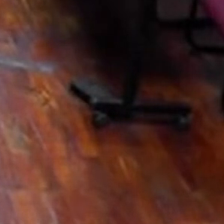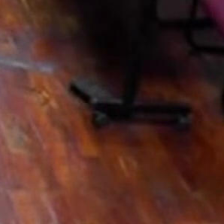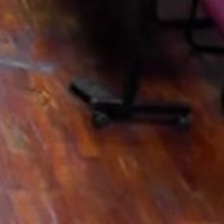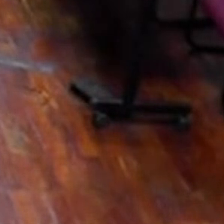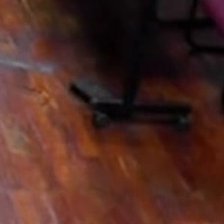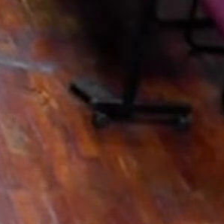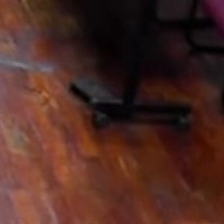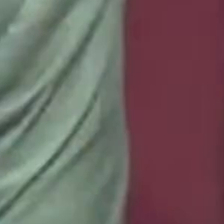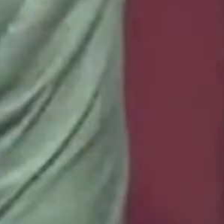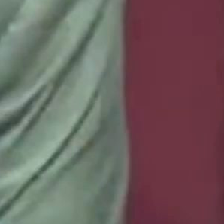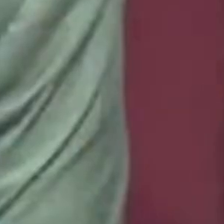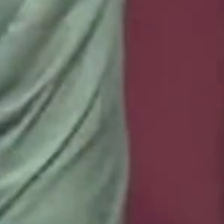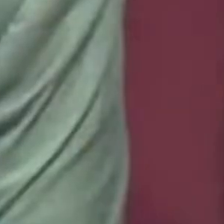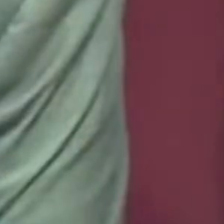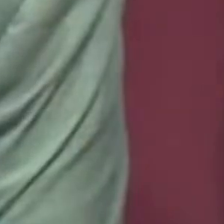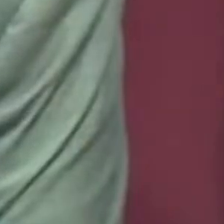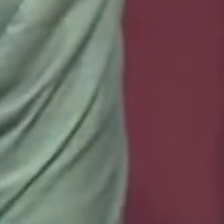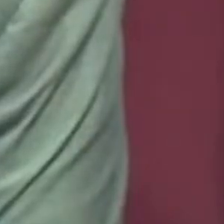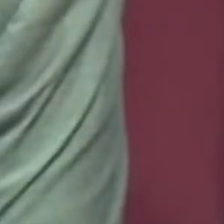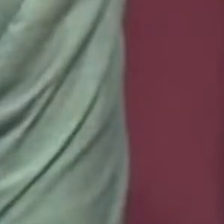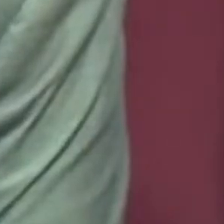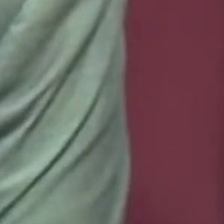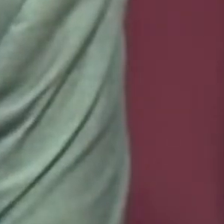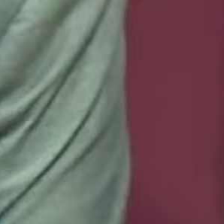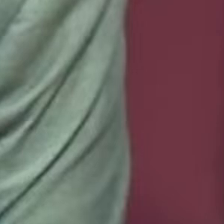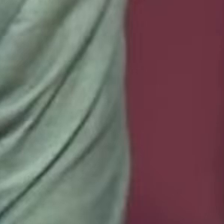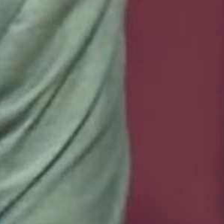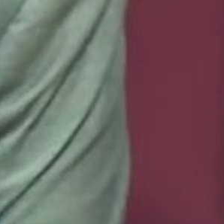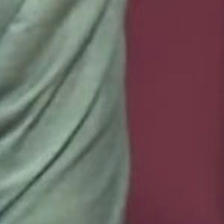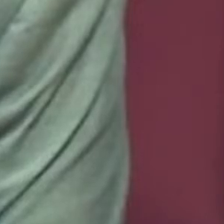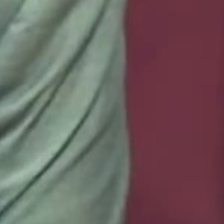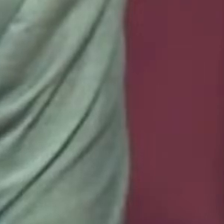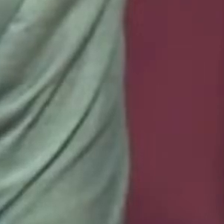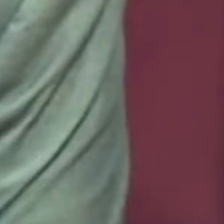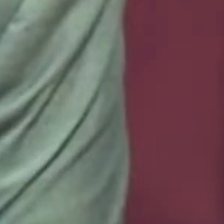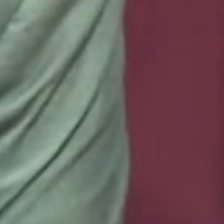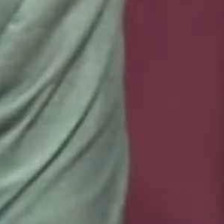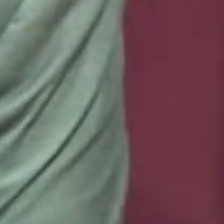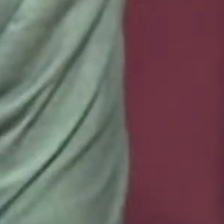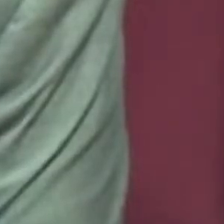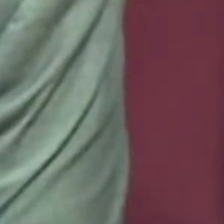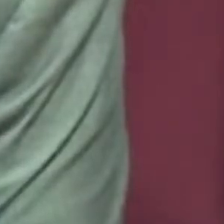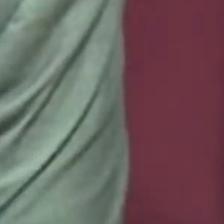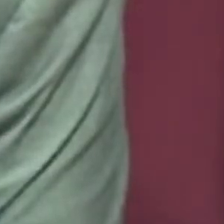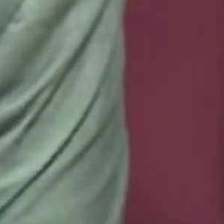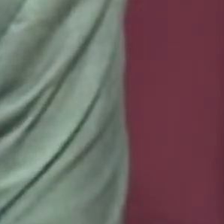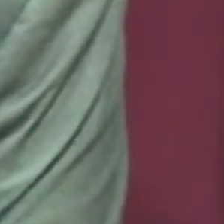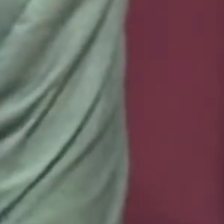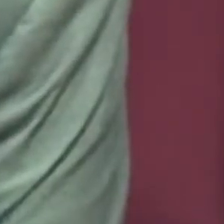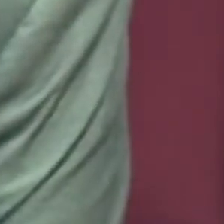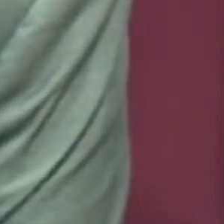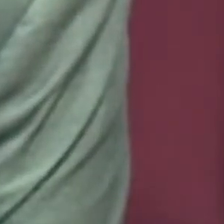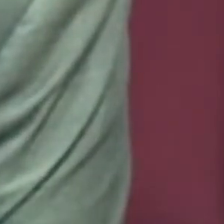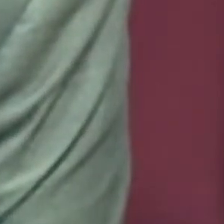indication that the ministry needs a dedicated digital strategy, and we wish to submit that the ministry has